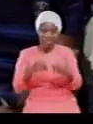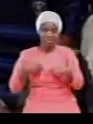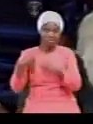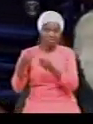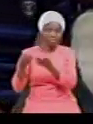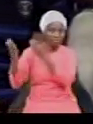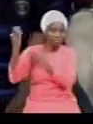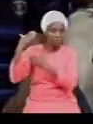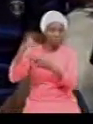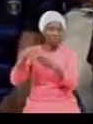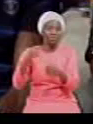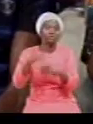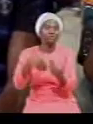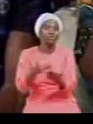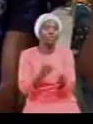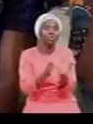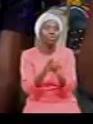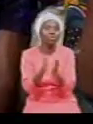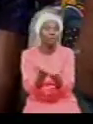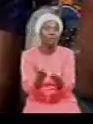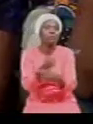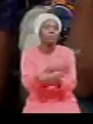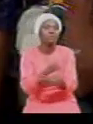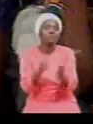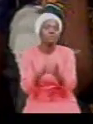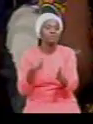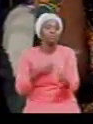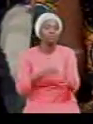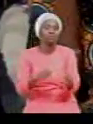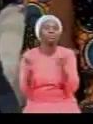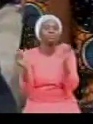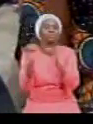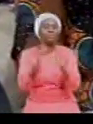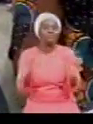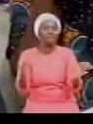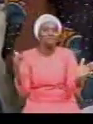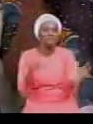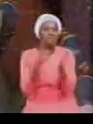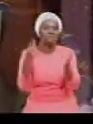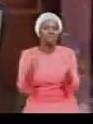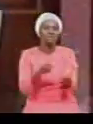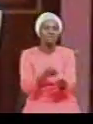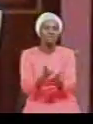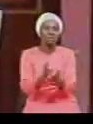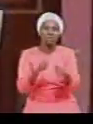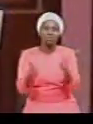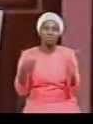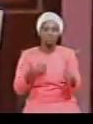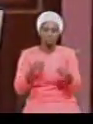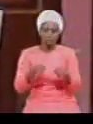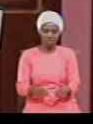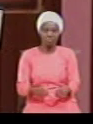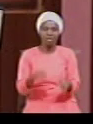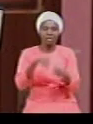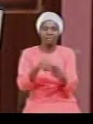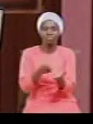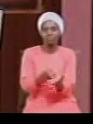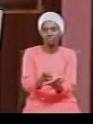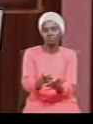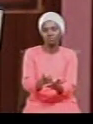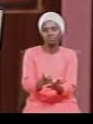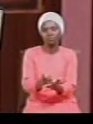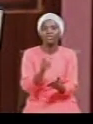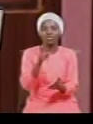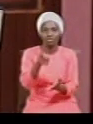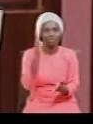whole Bible, that we do nothing against the truth, but we abide in the truth.